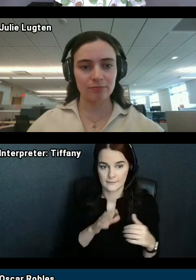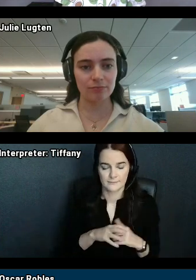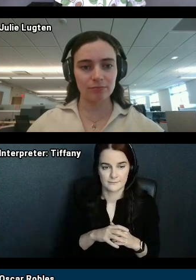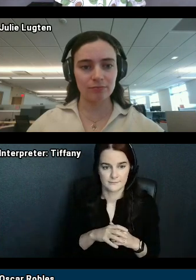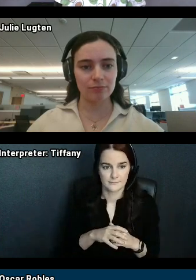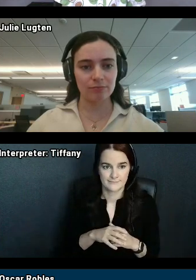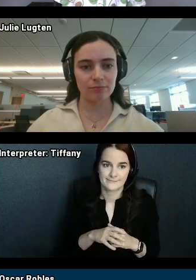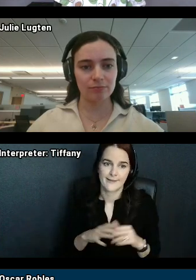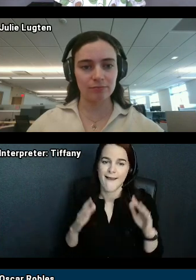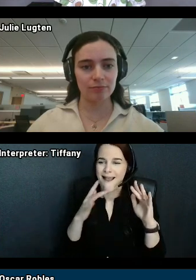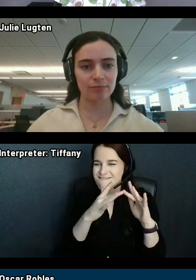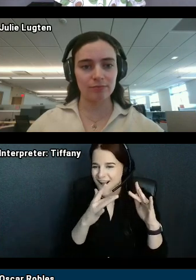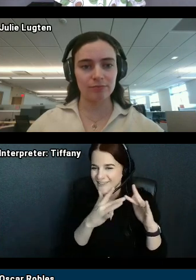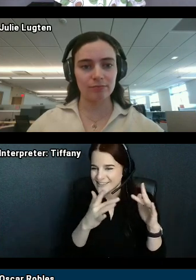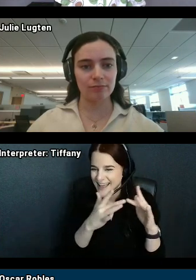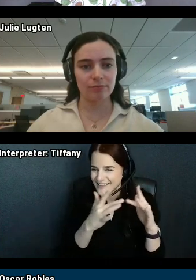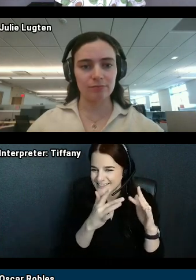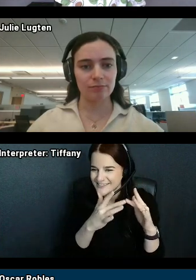contacts,